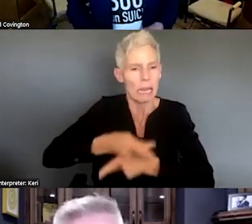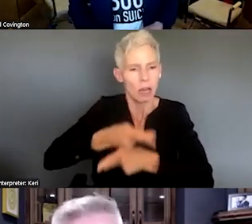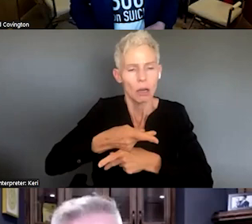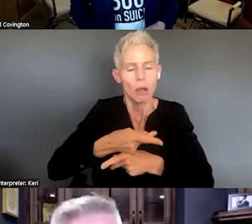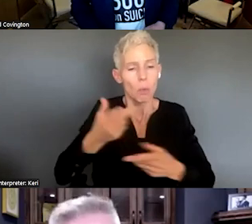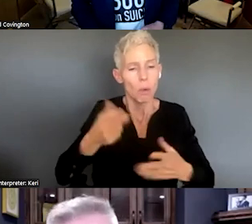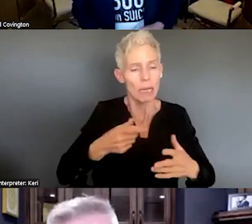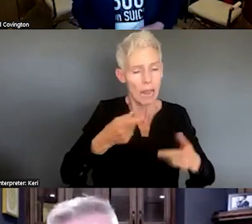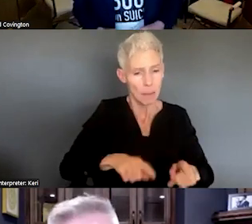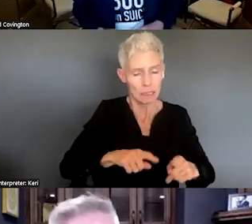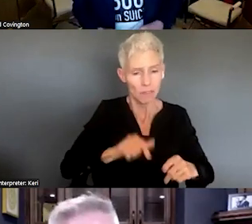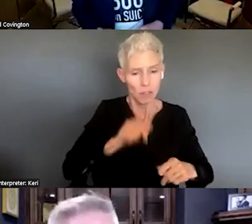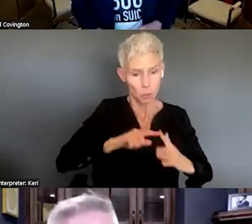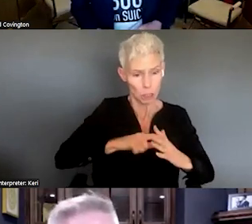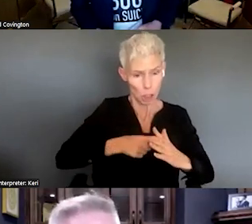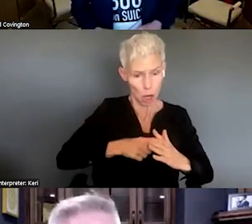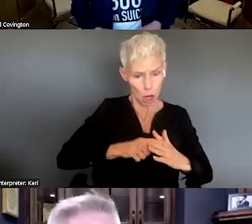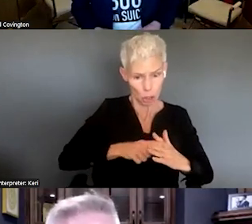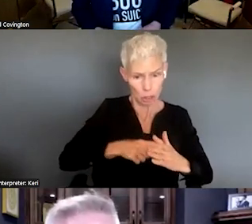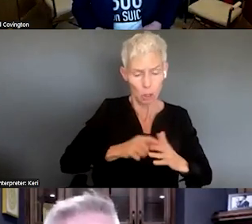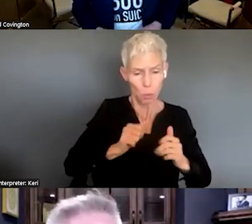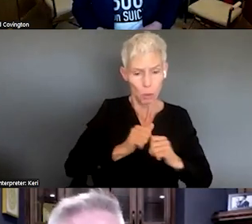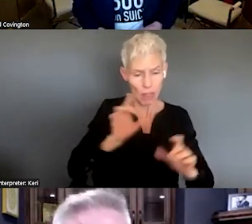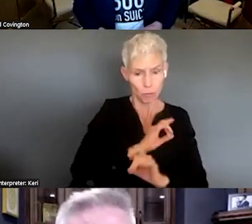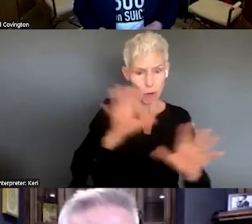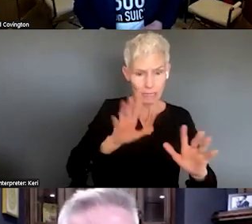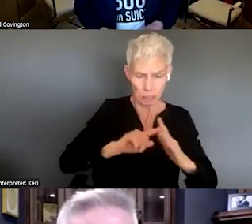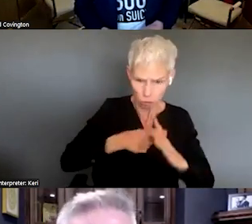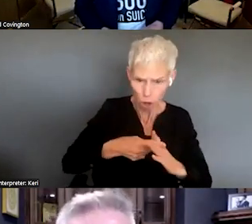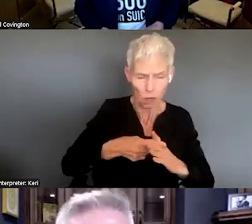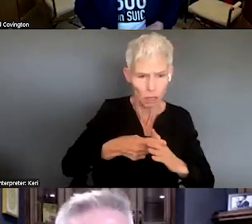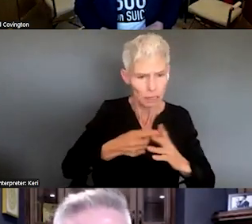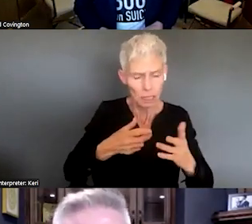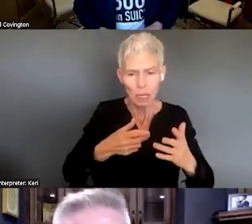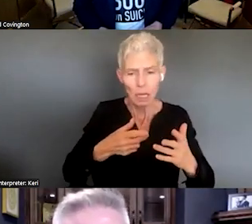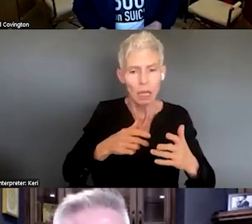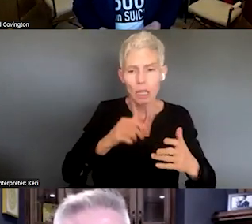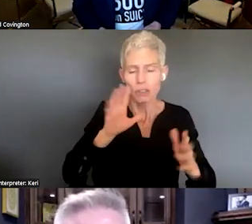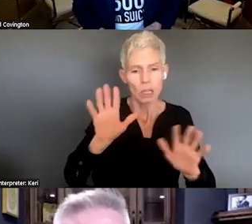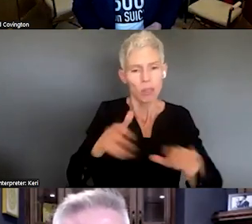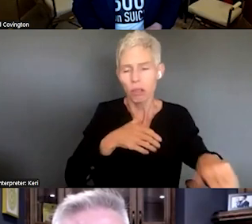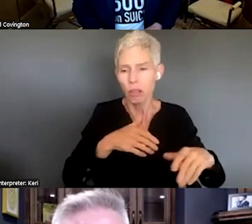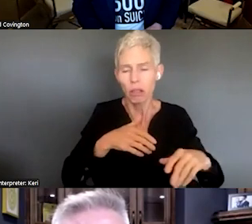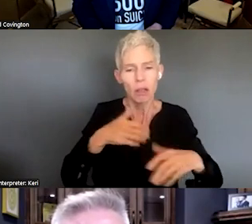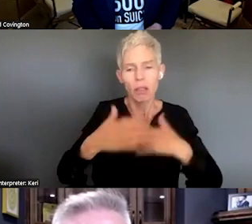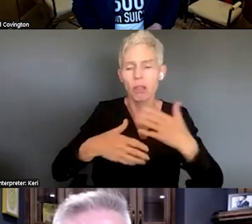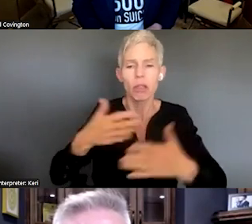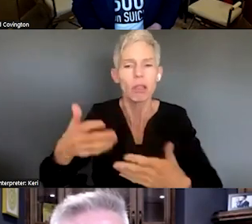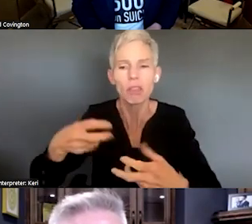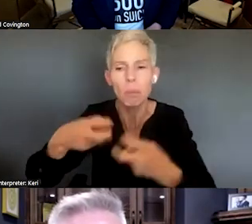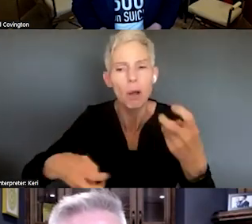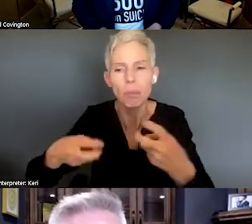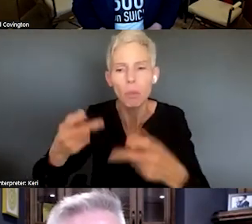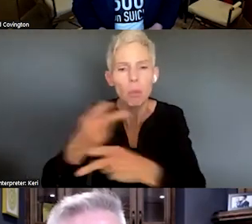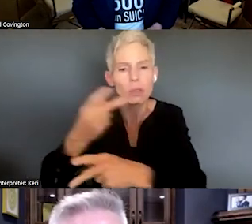the tangle, like with the crisis, in my opinion, is you end up not ever really solving the problem, and you continue to